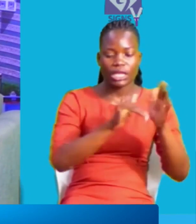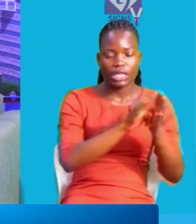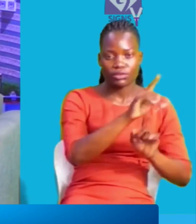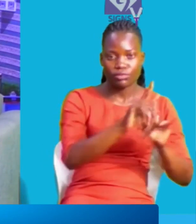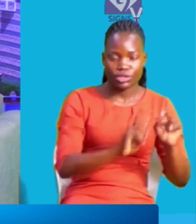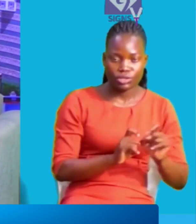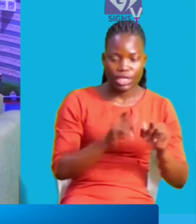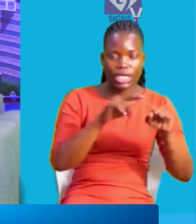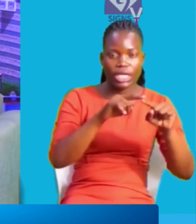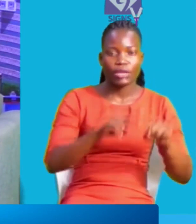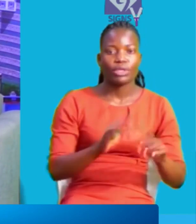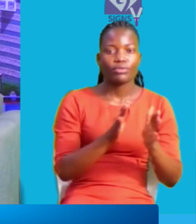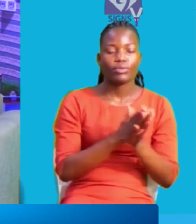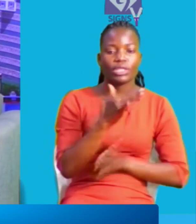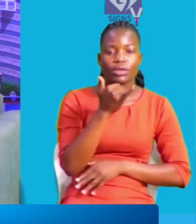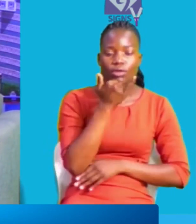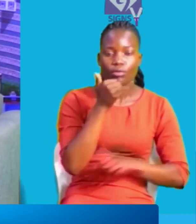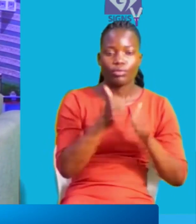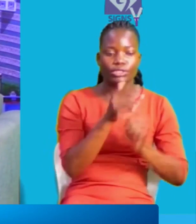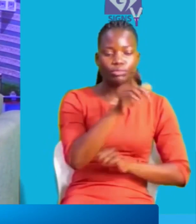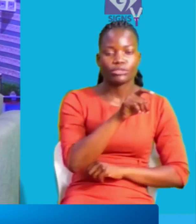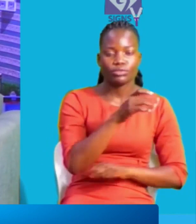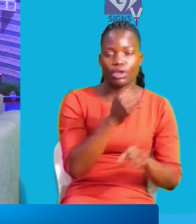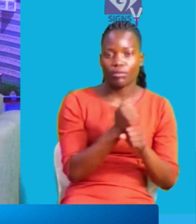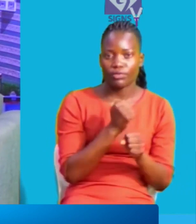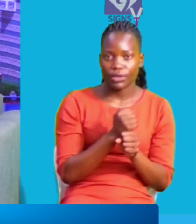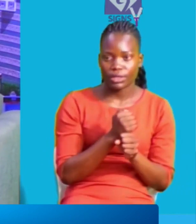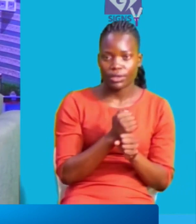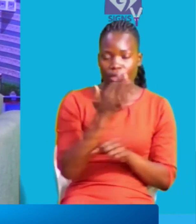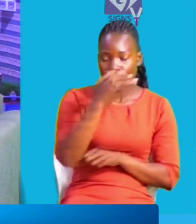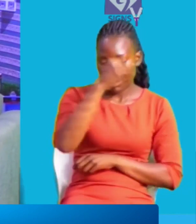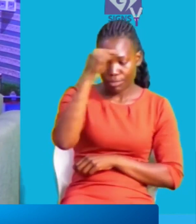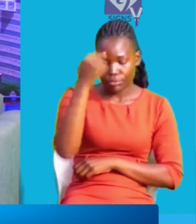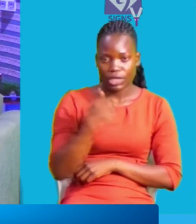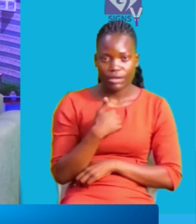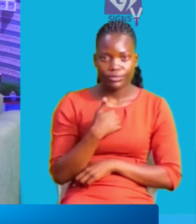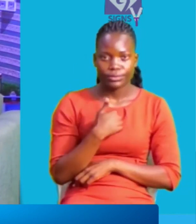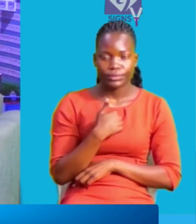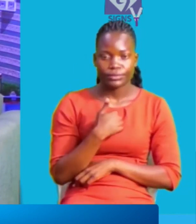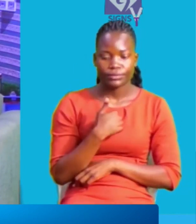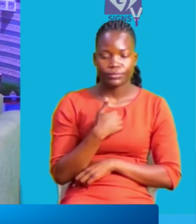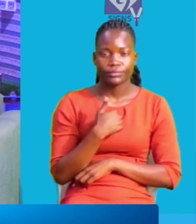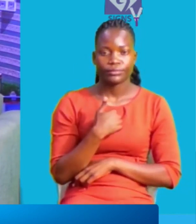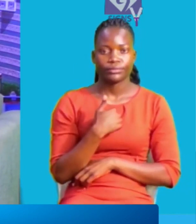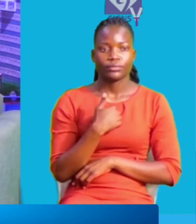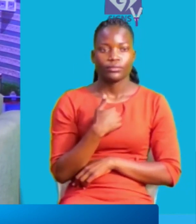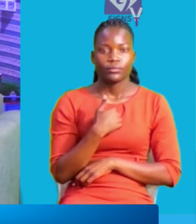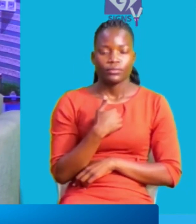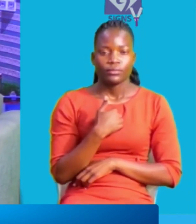Again, under that question again, it will depend on the crime yule mtu amefanya makosa gani. Because we have